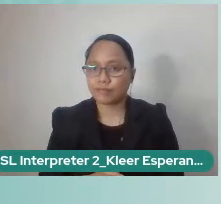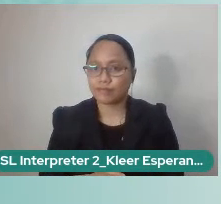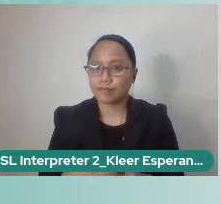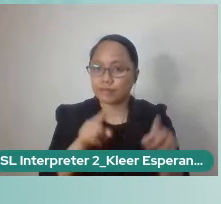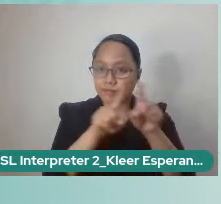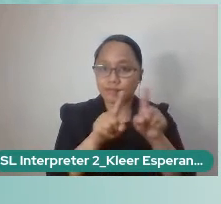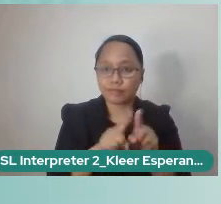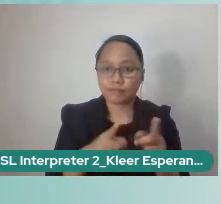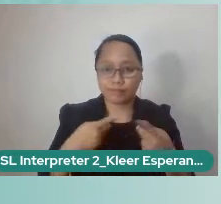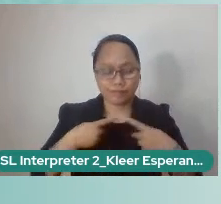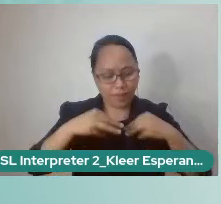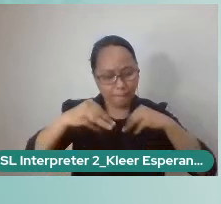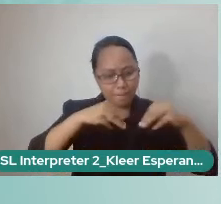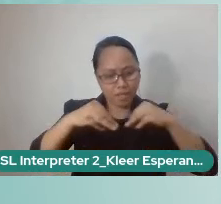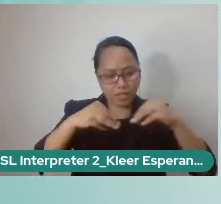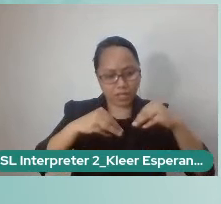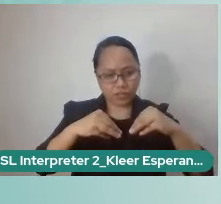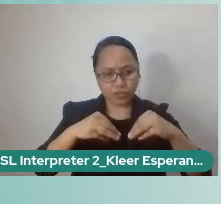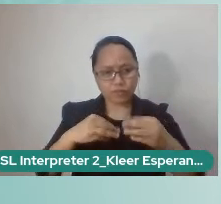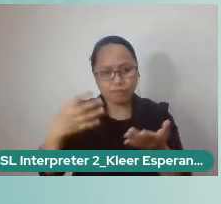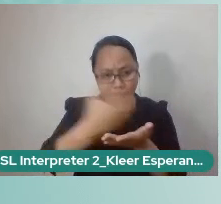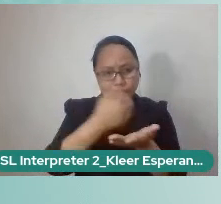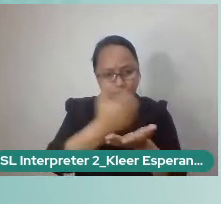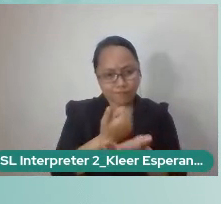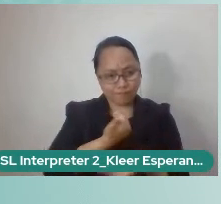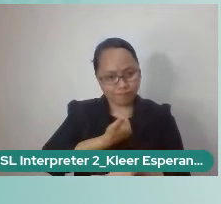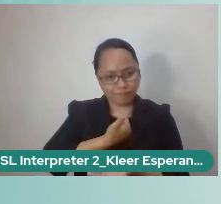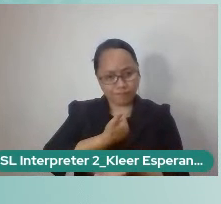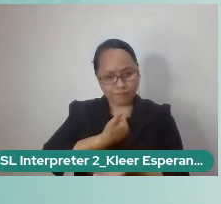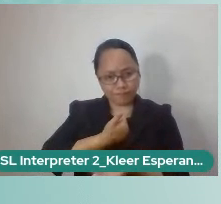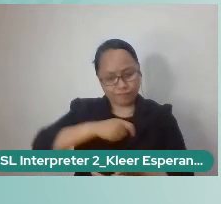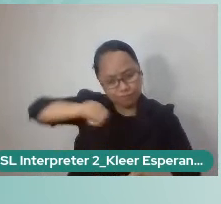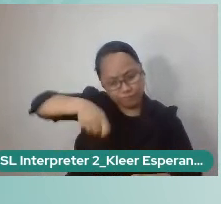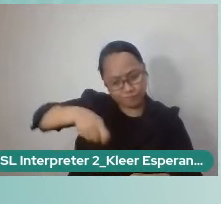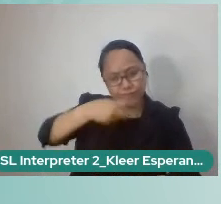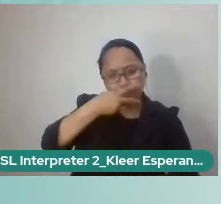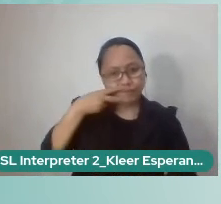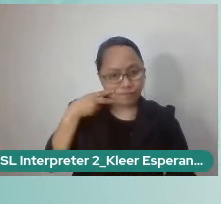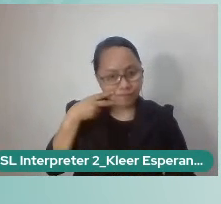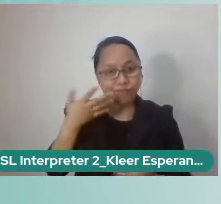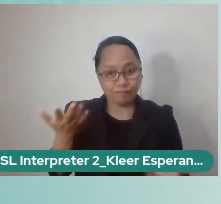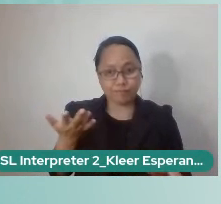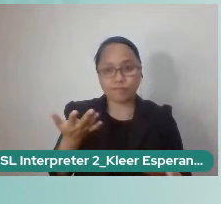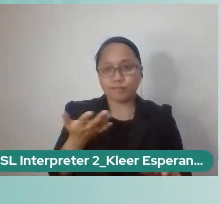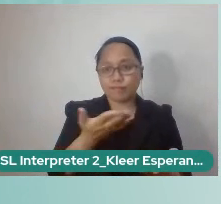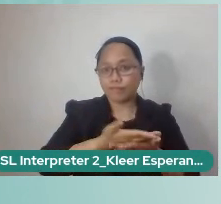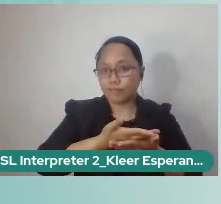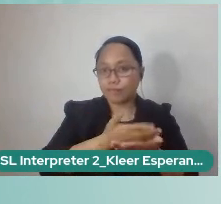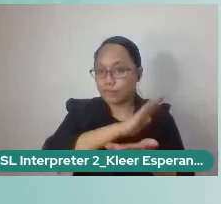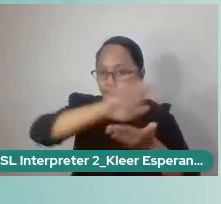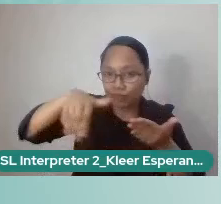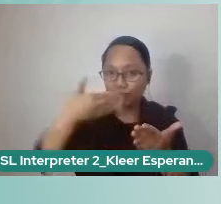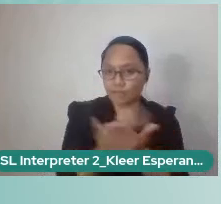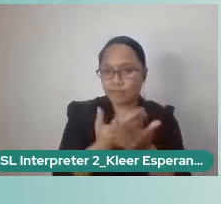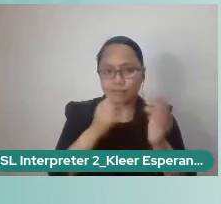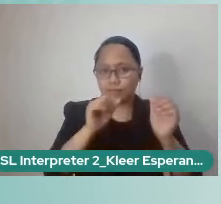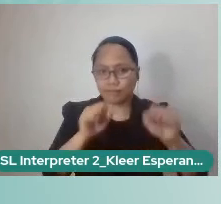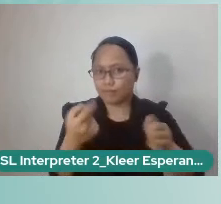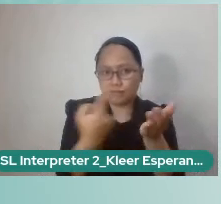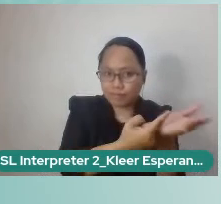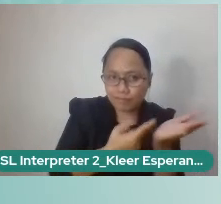to collect the sample in these stamps. So in this day, we managed to screen many women in one